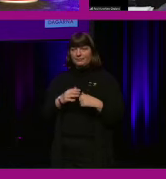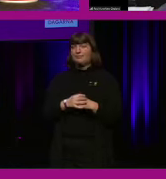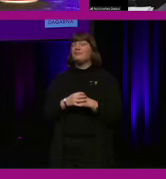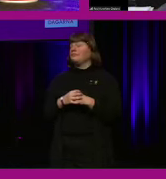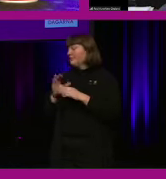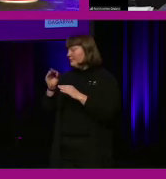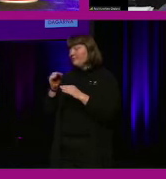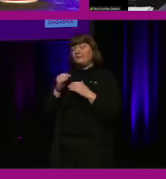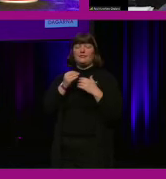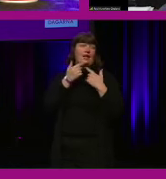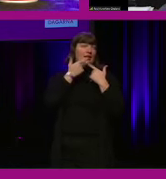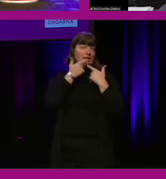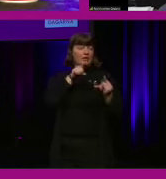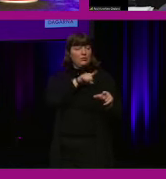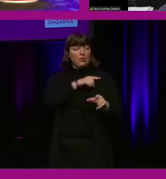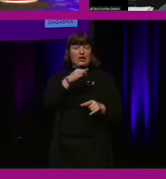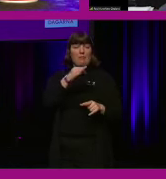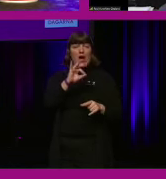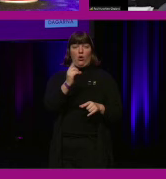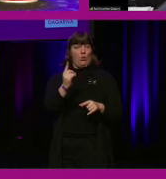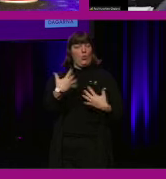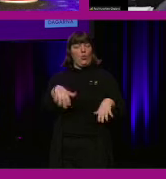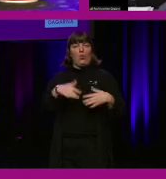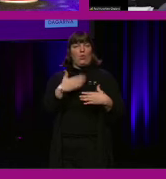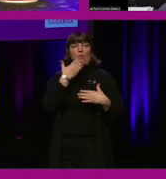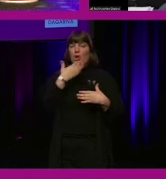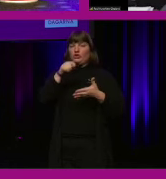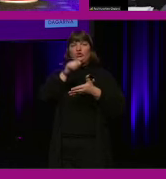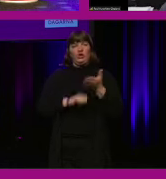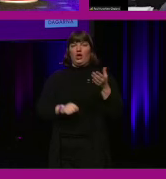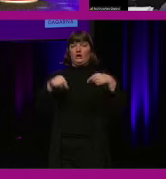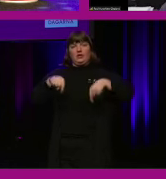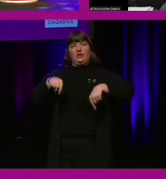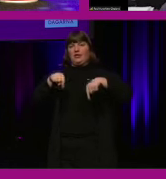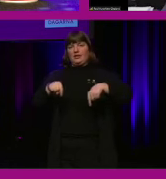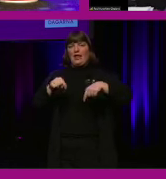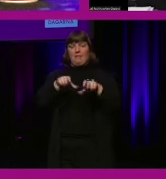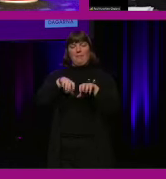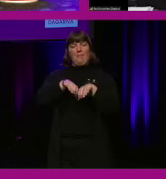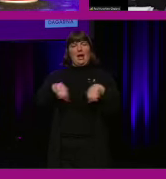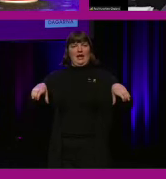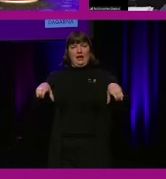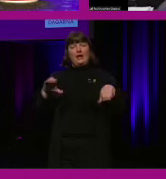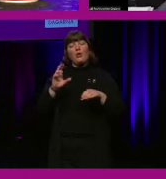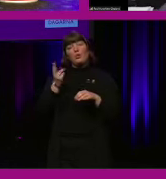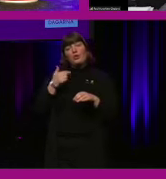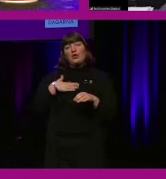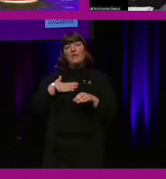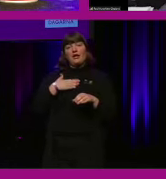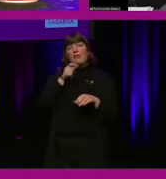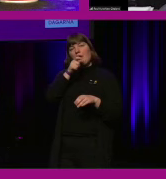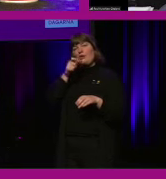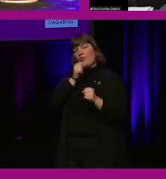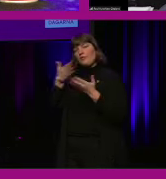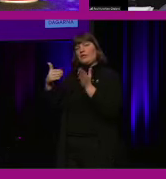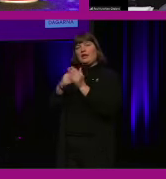Thank you so much, Paul. That was an excellent opening to this panel. I would now like to hand the mic to